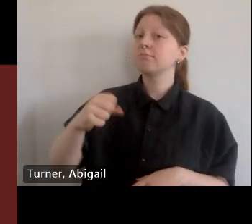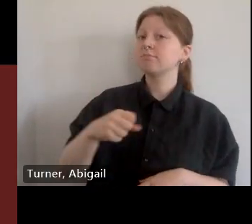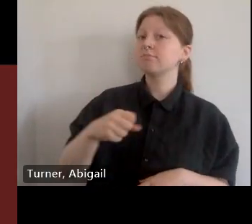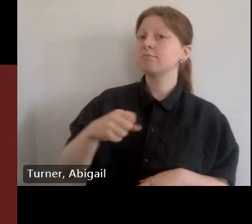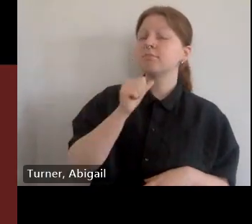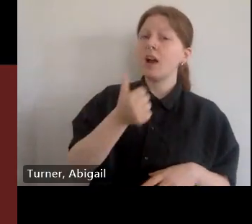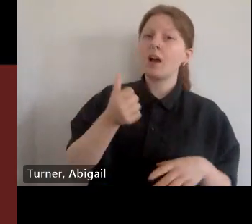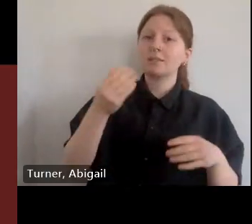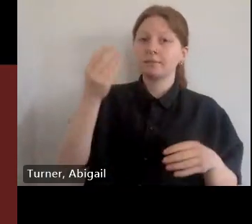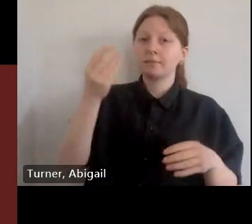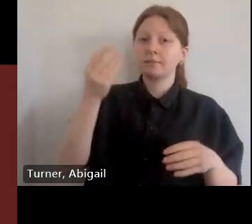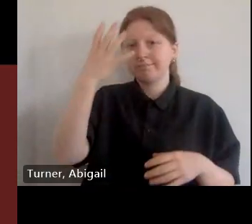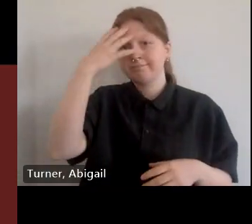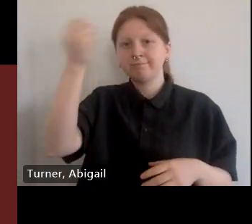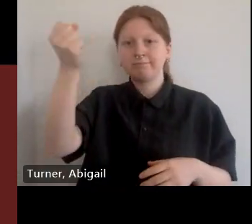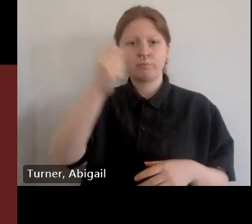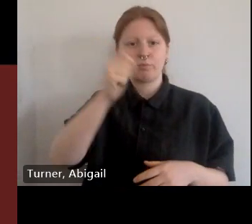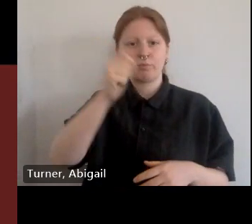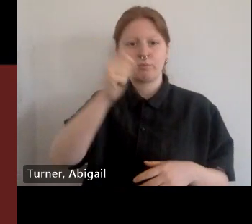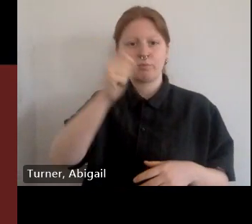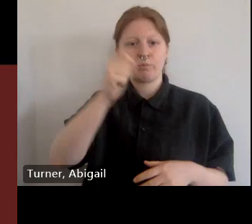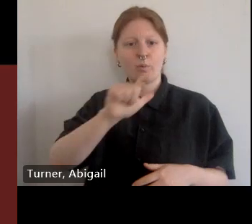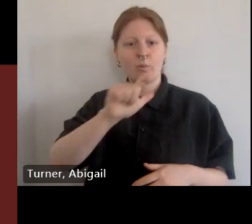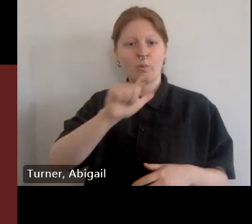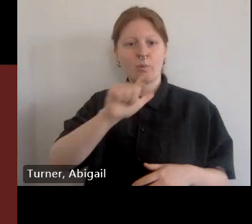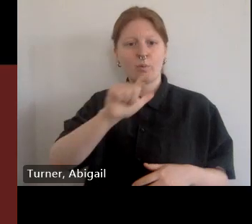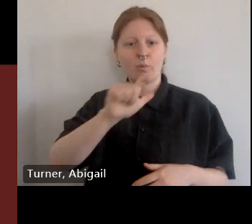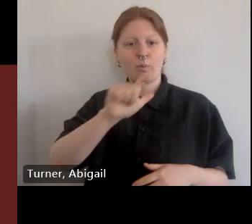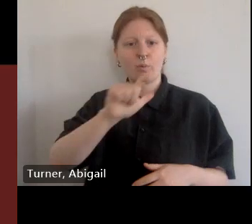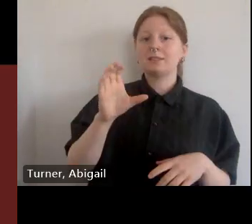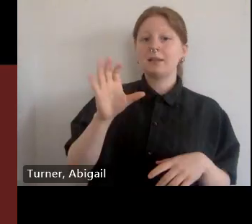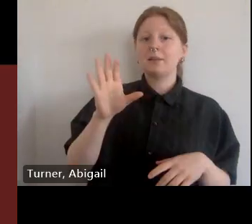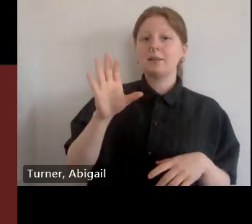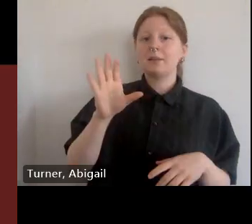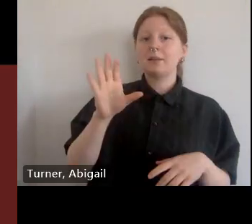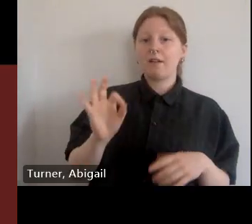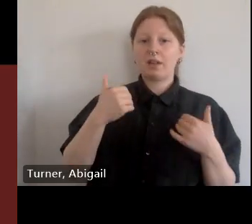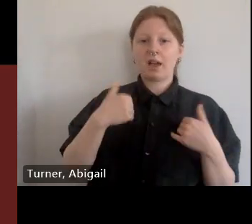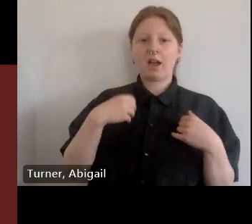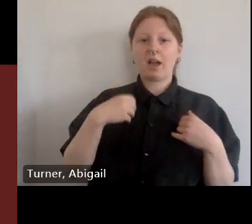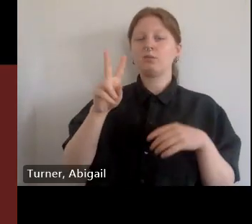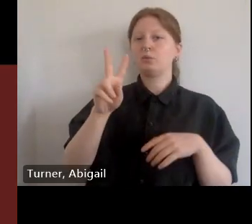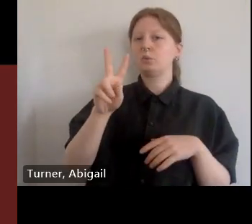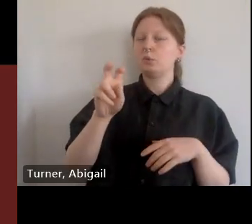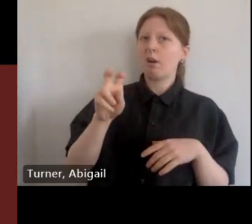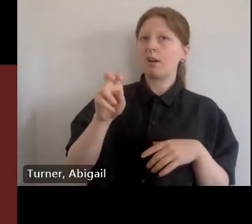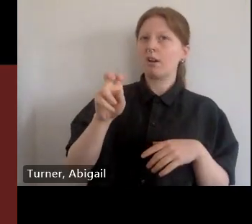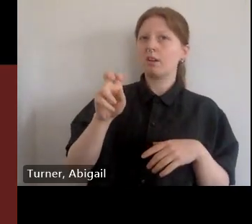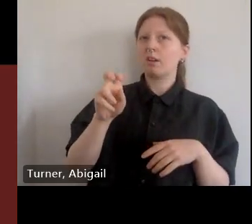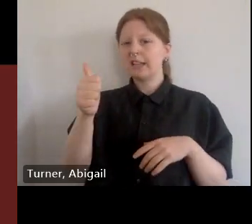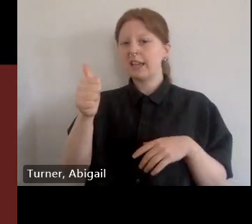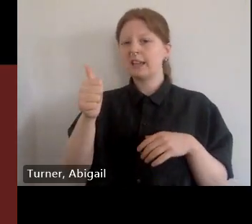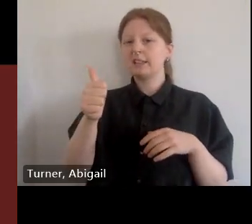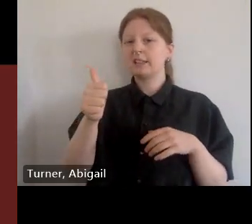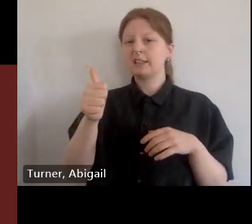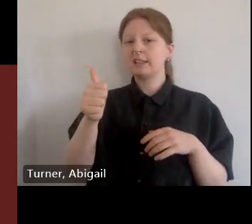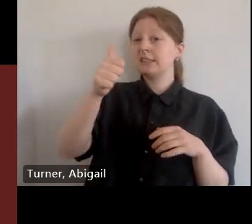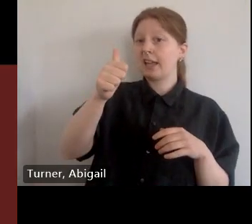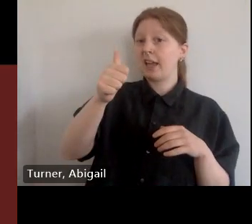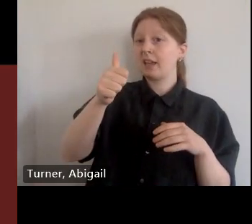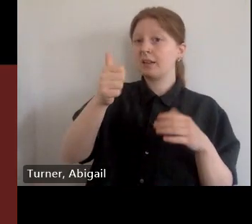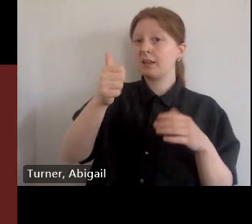organization. So with about 210 employees currently, I want to say 10 or less than 10